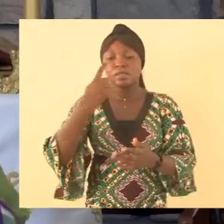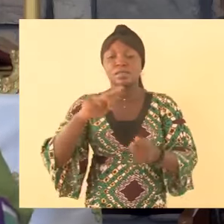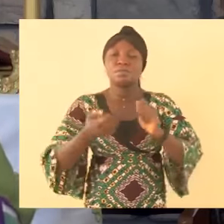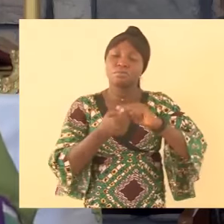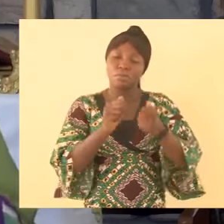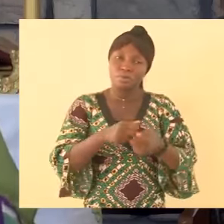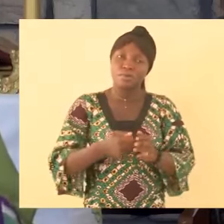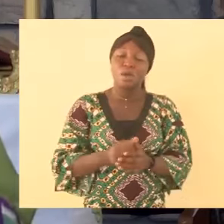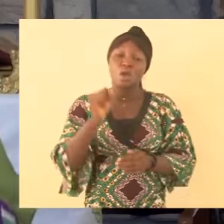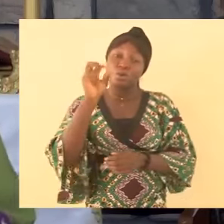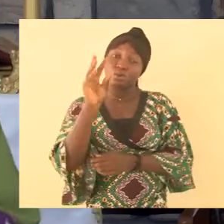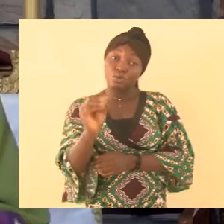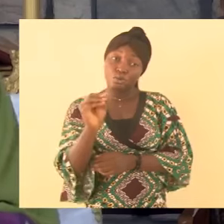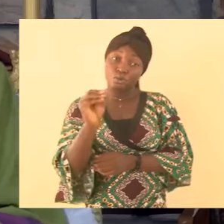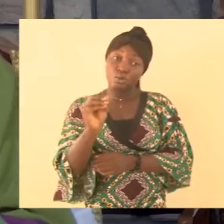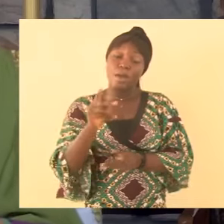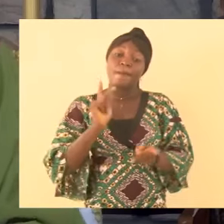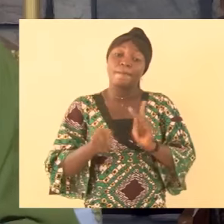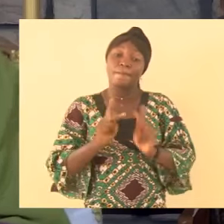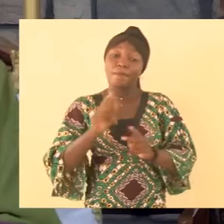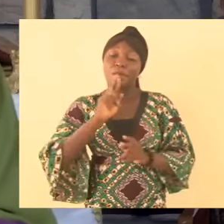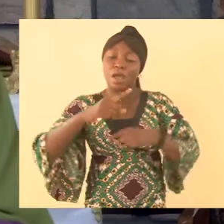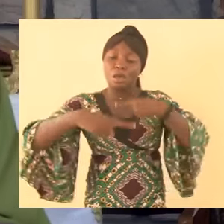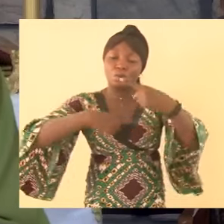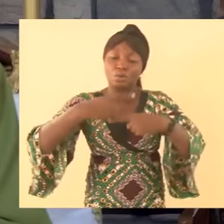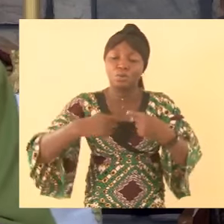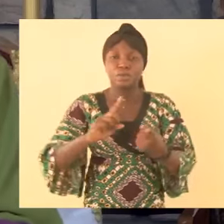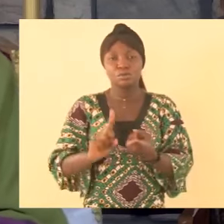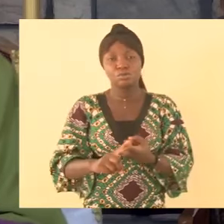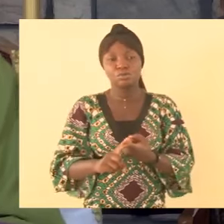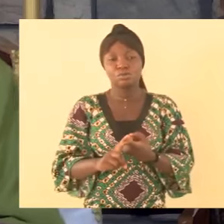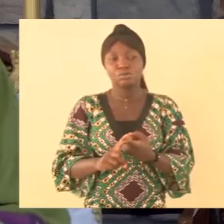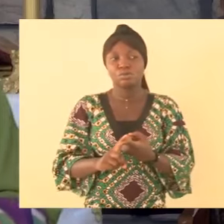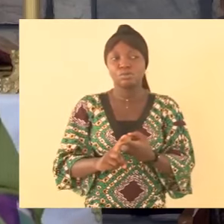problem. So people are going to,